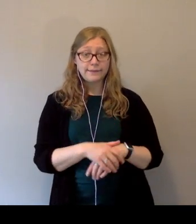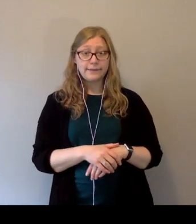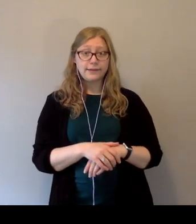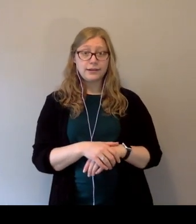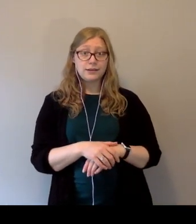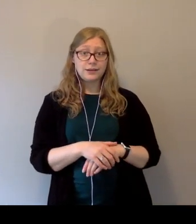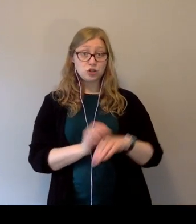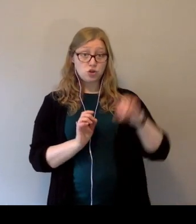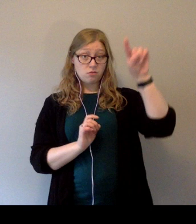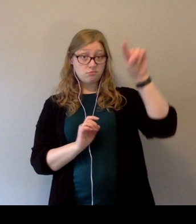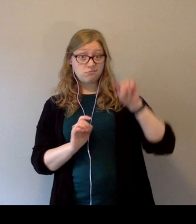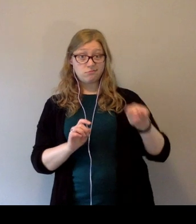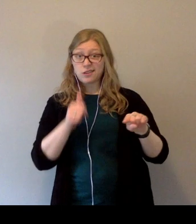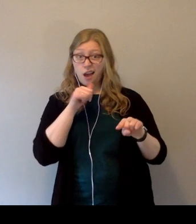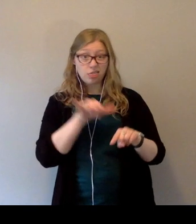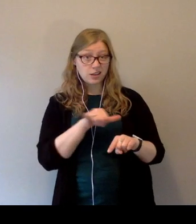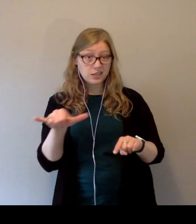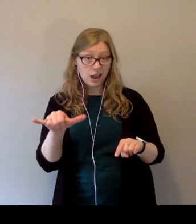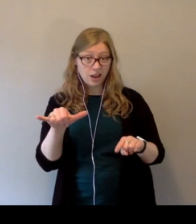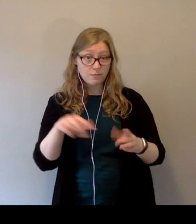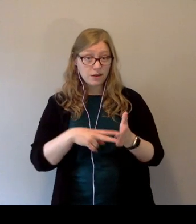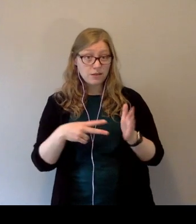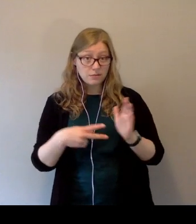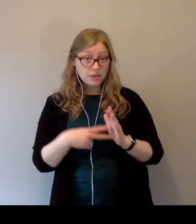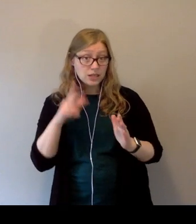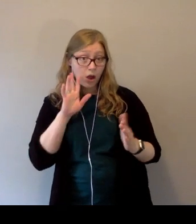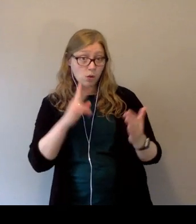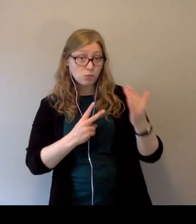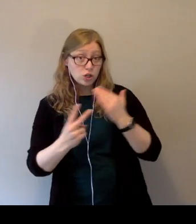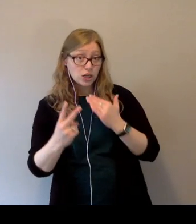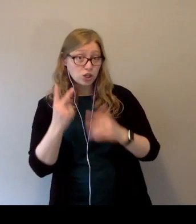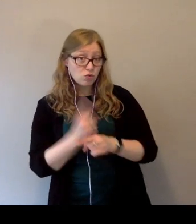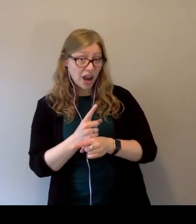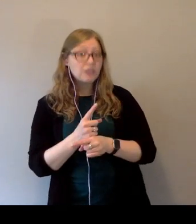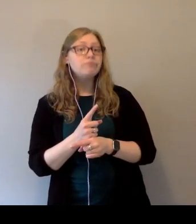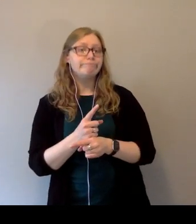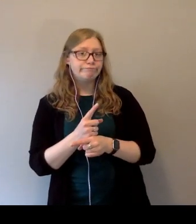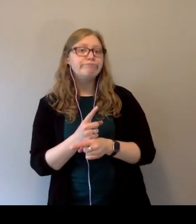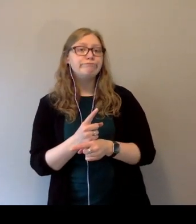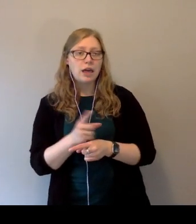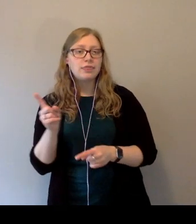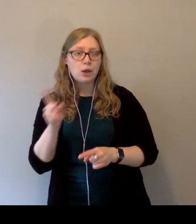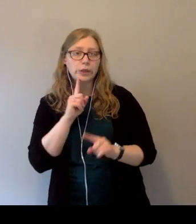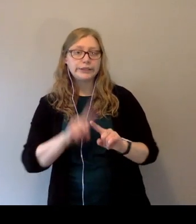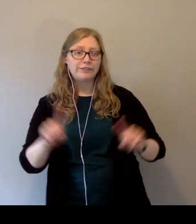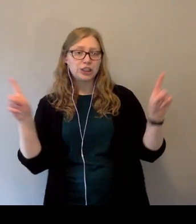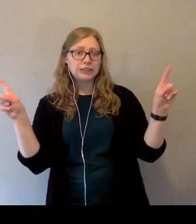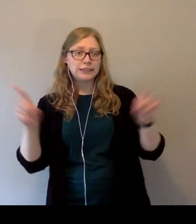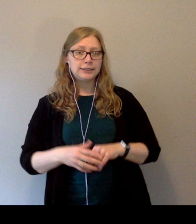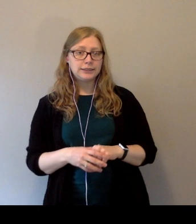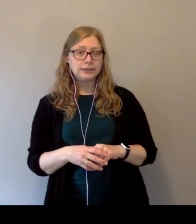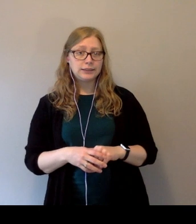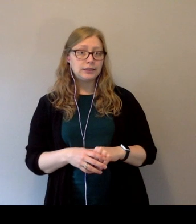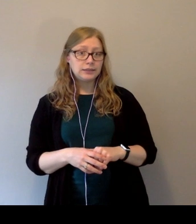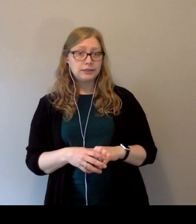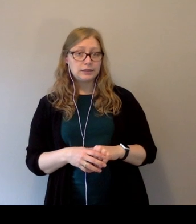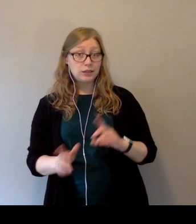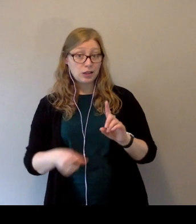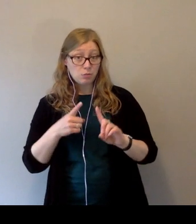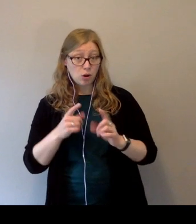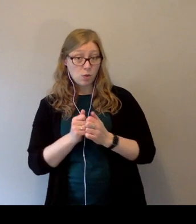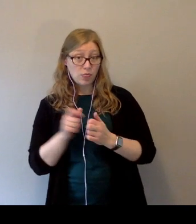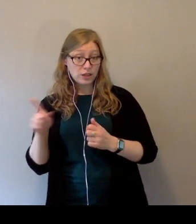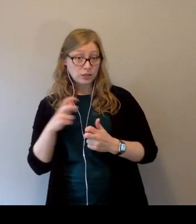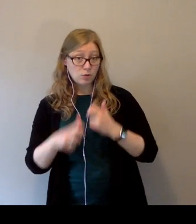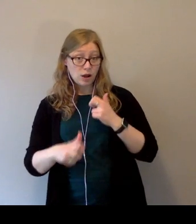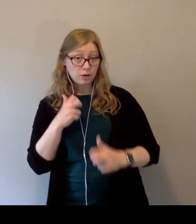prediction correct? Yes, they were different. The idea behind this problem is don't